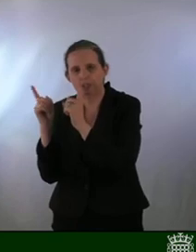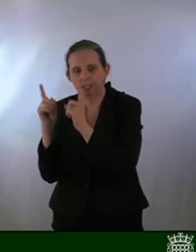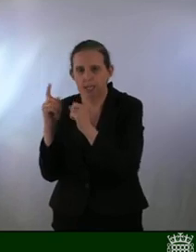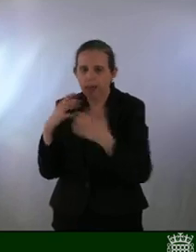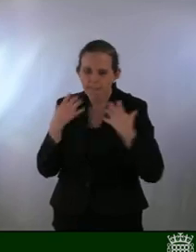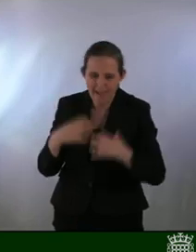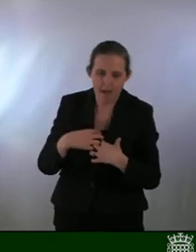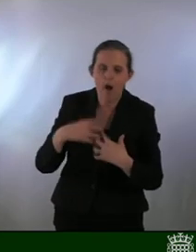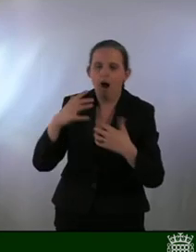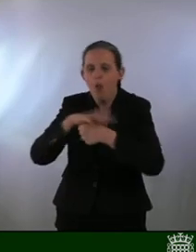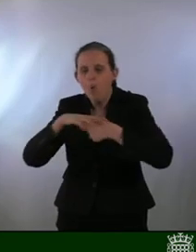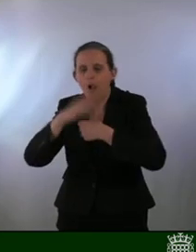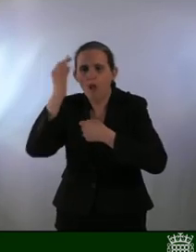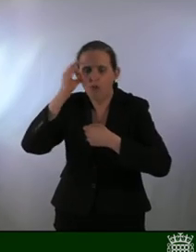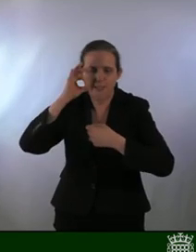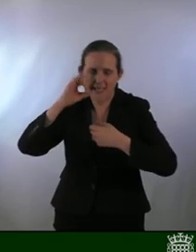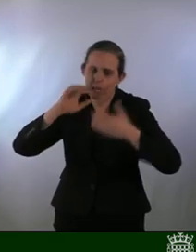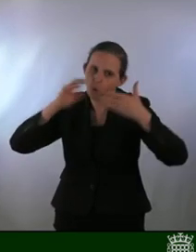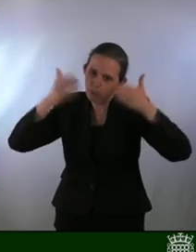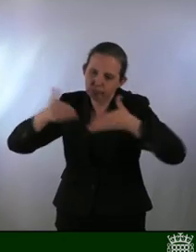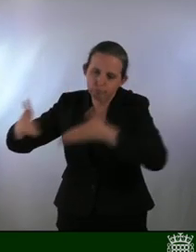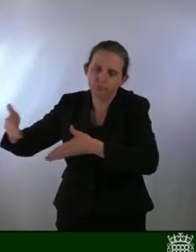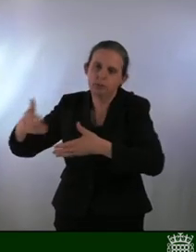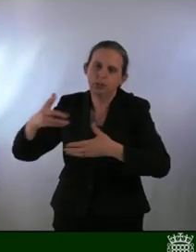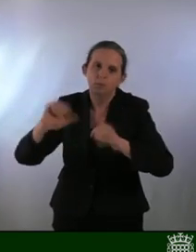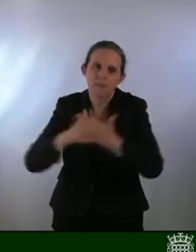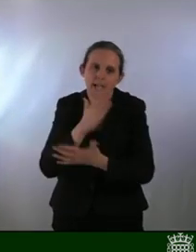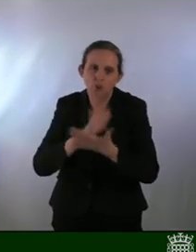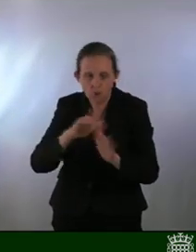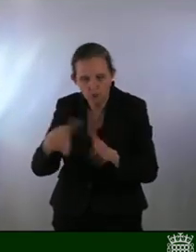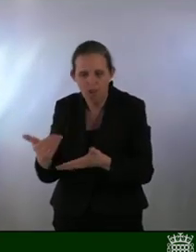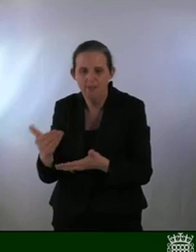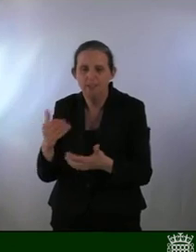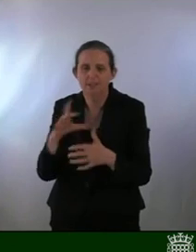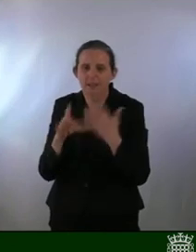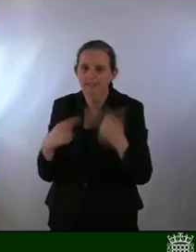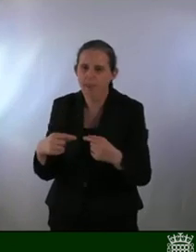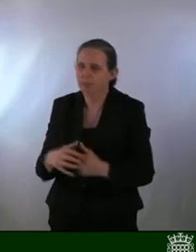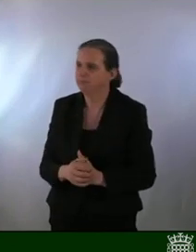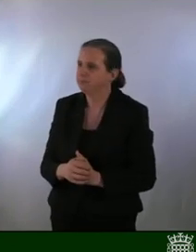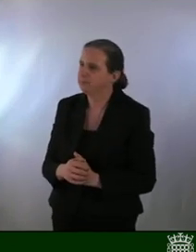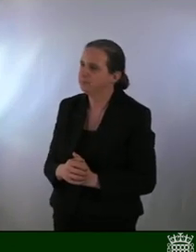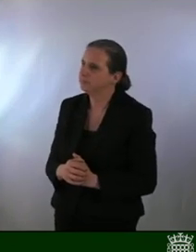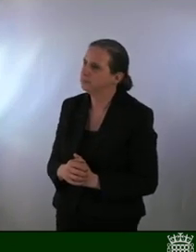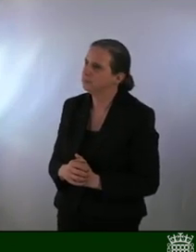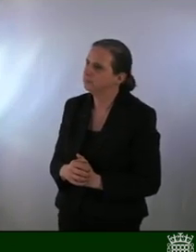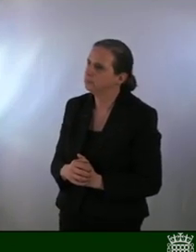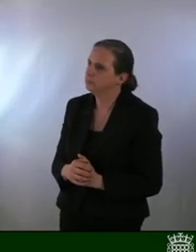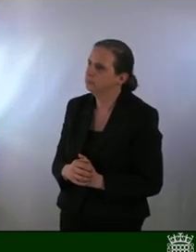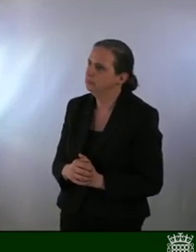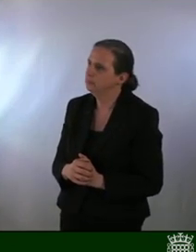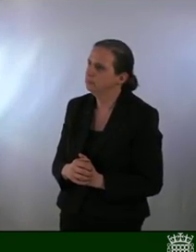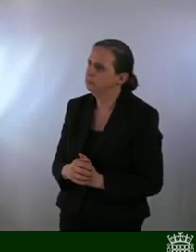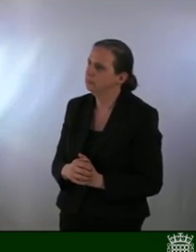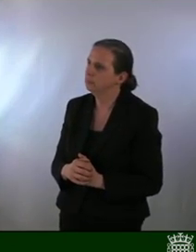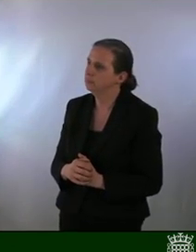the local authorities who lead, in many cases, in the provision of these sorts of services. Hopkins. Speaker. Many